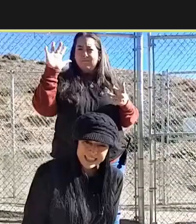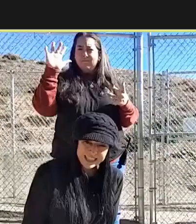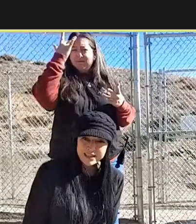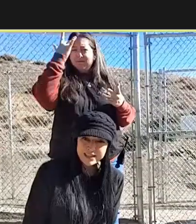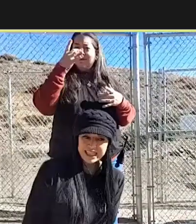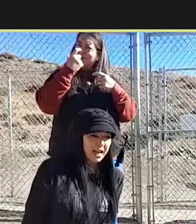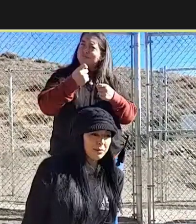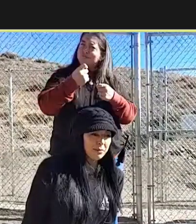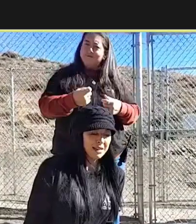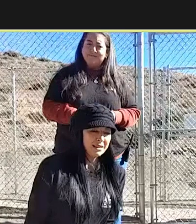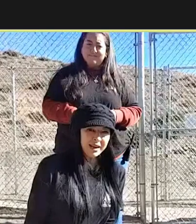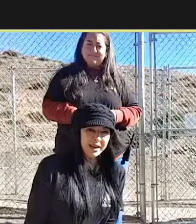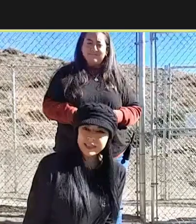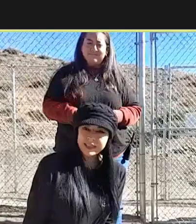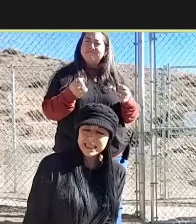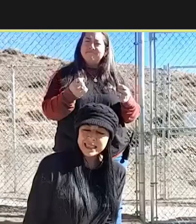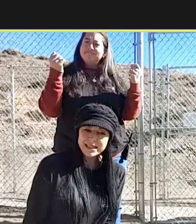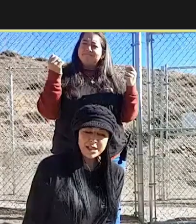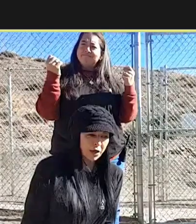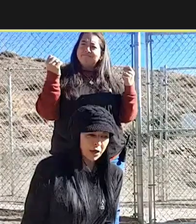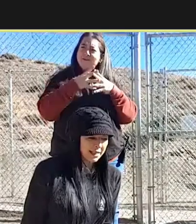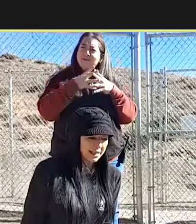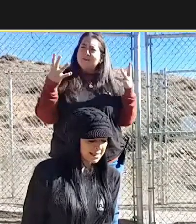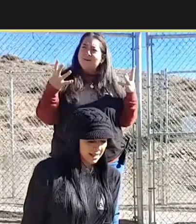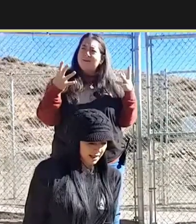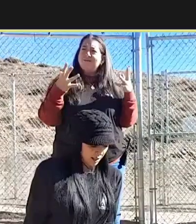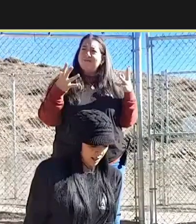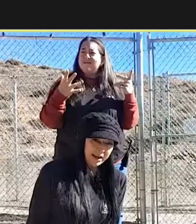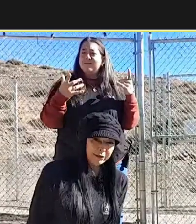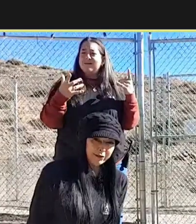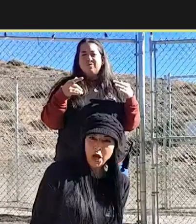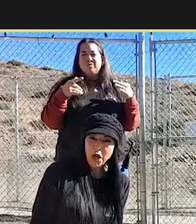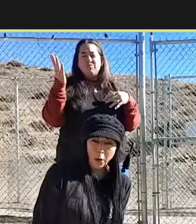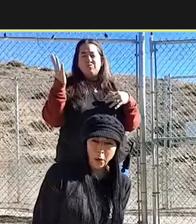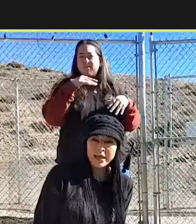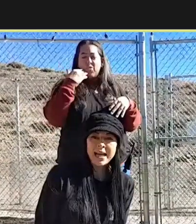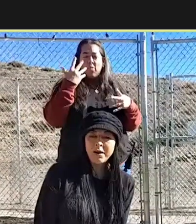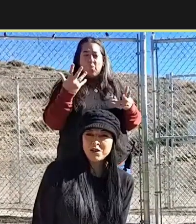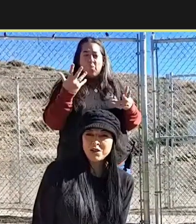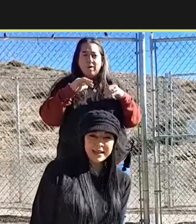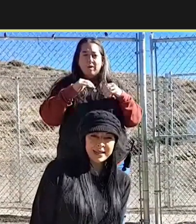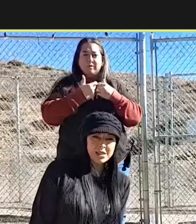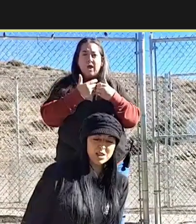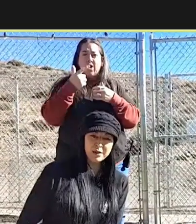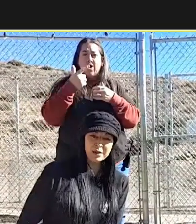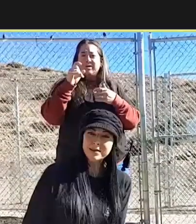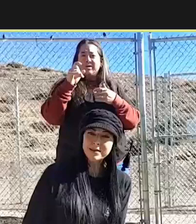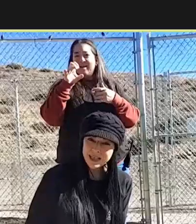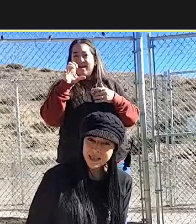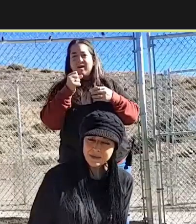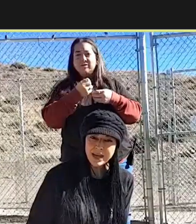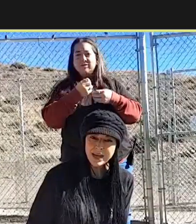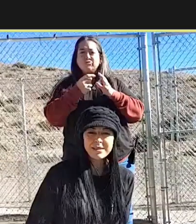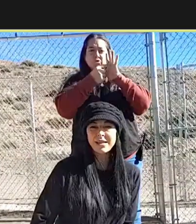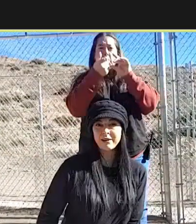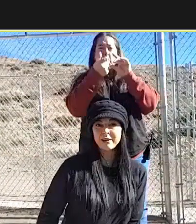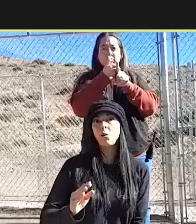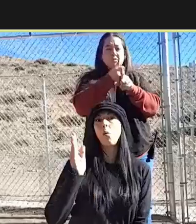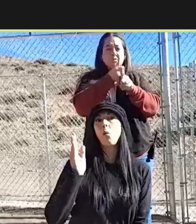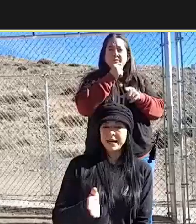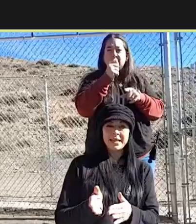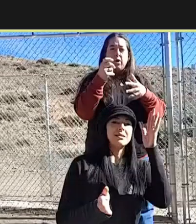wolf, which is very interesting because a lot of it is, it's you'd never know. It's how the genetics are